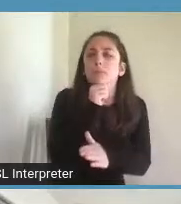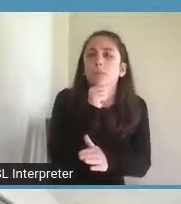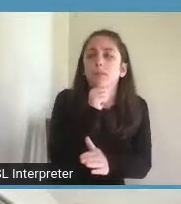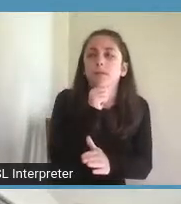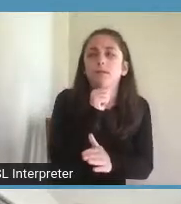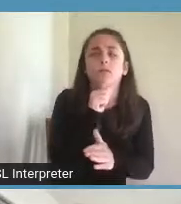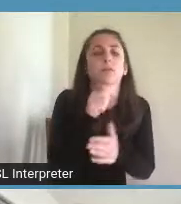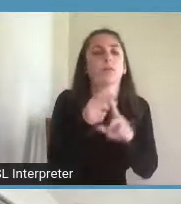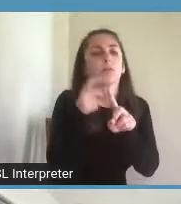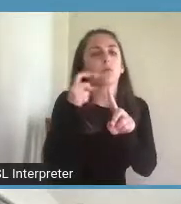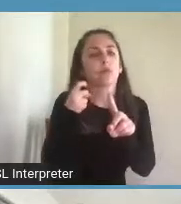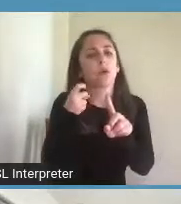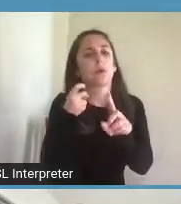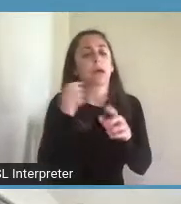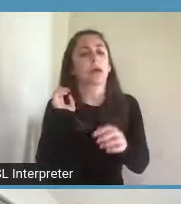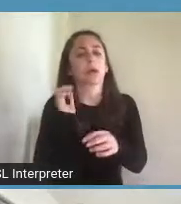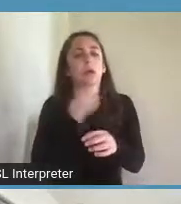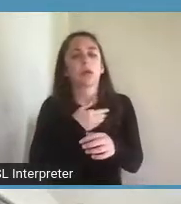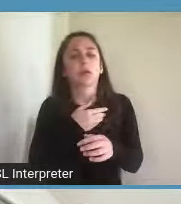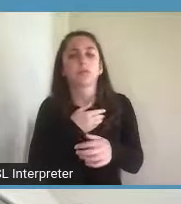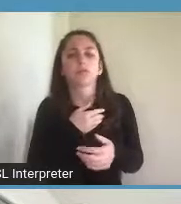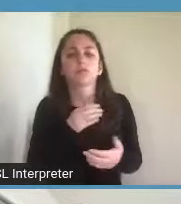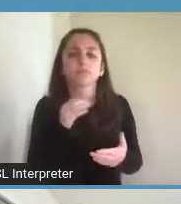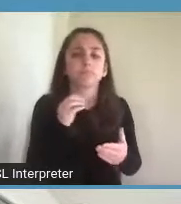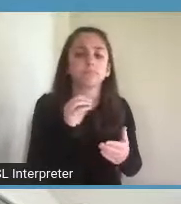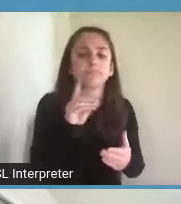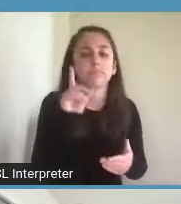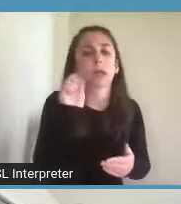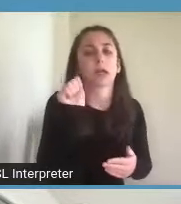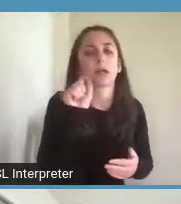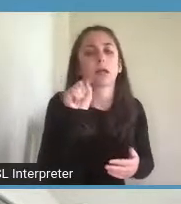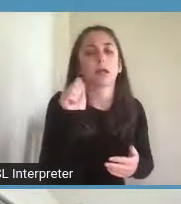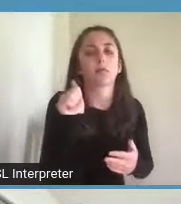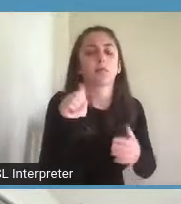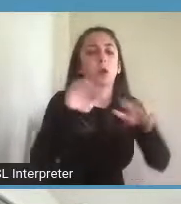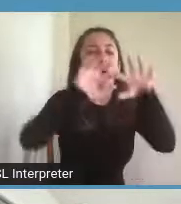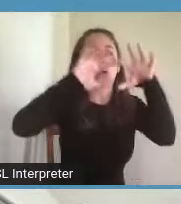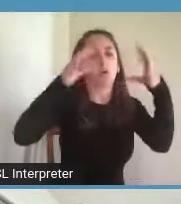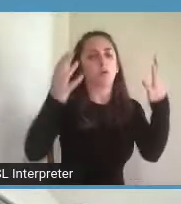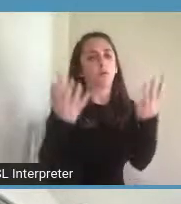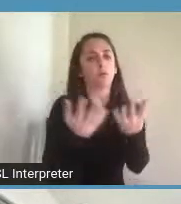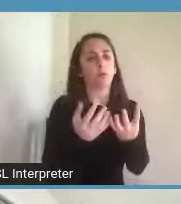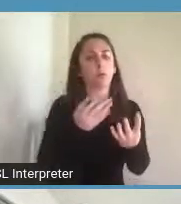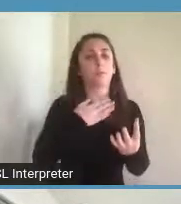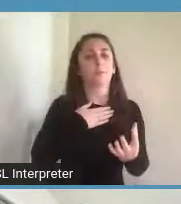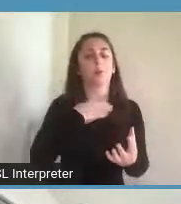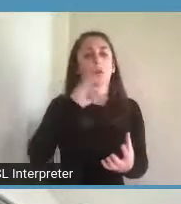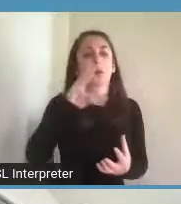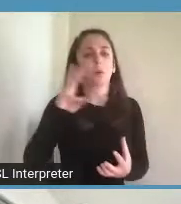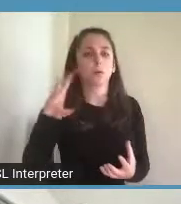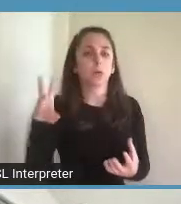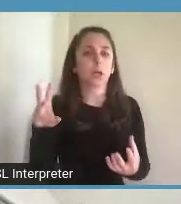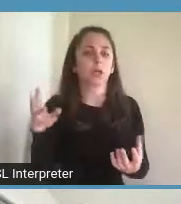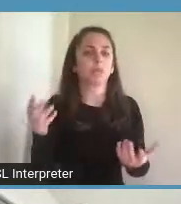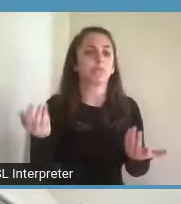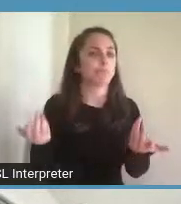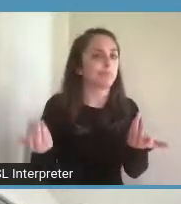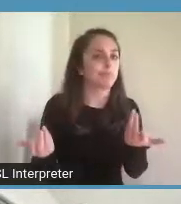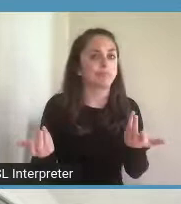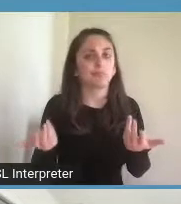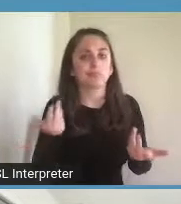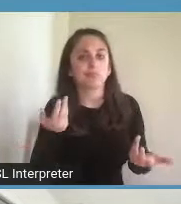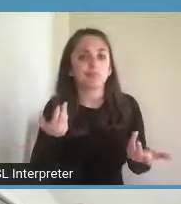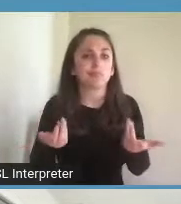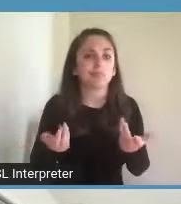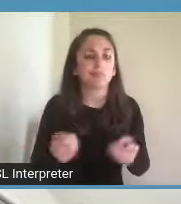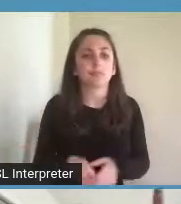so what this is showing me here is just overall, how is my site performing? You're going to see this trend graph. This does not surprise me. In May is when